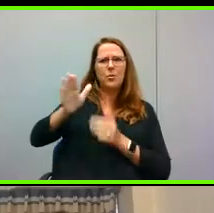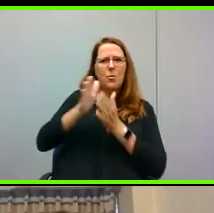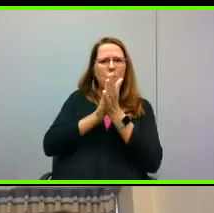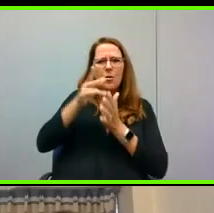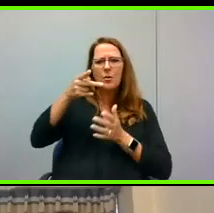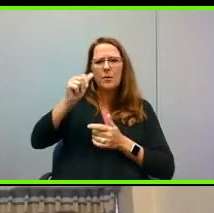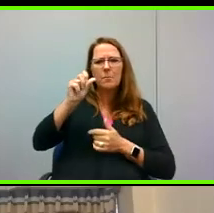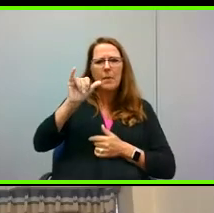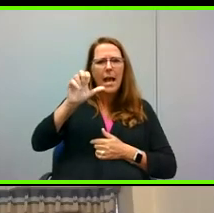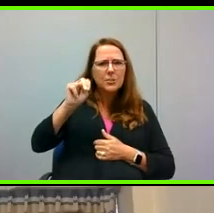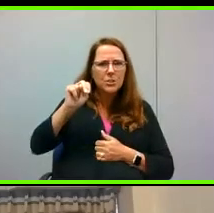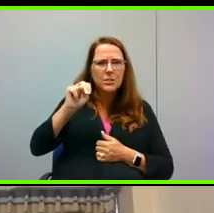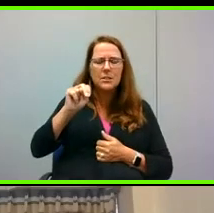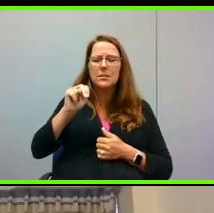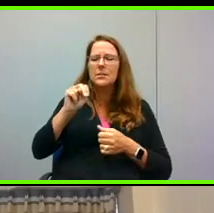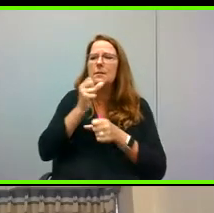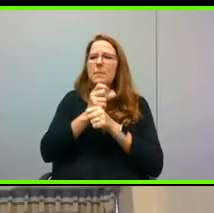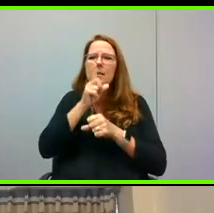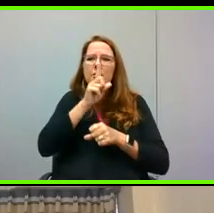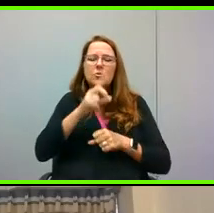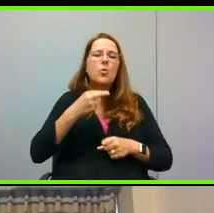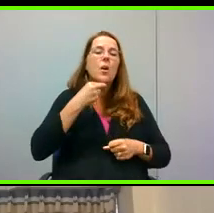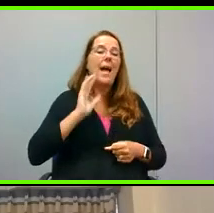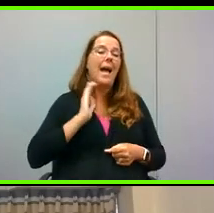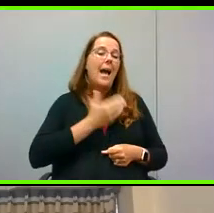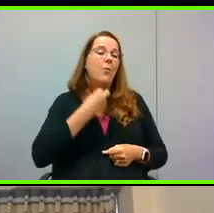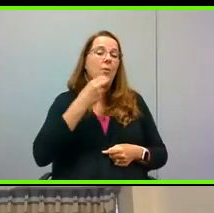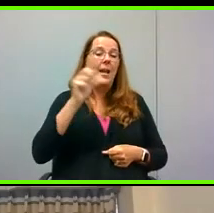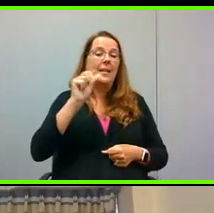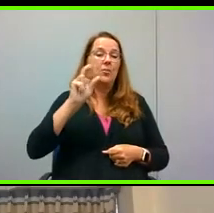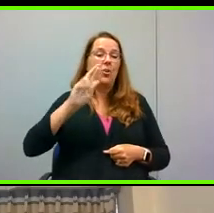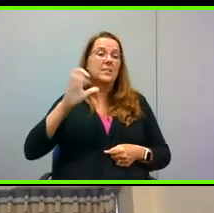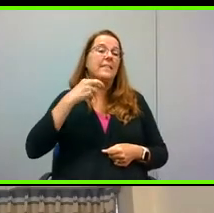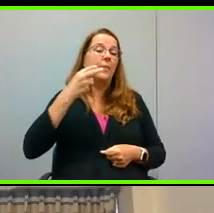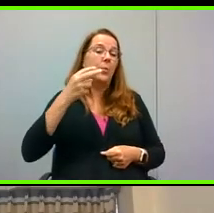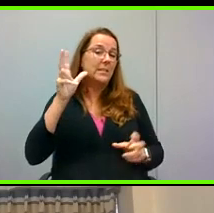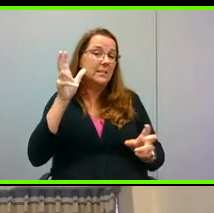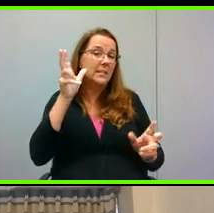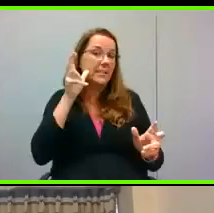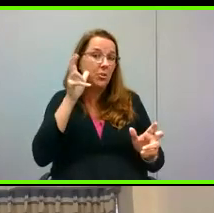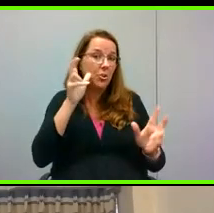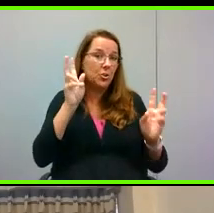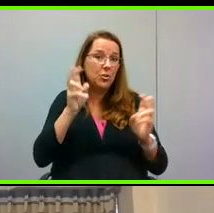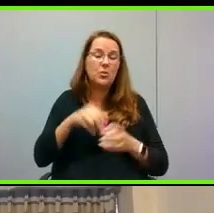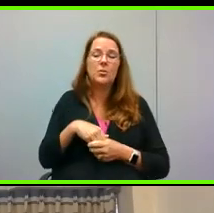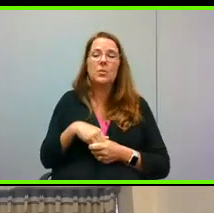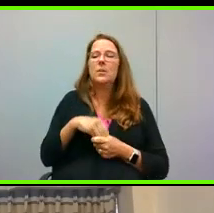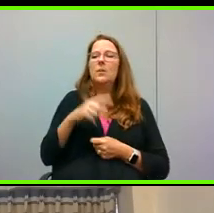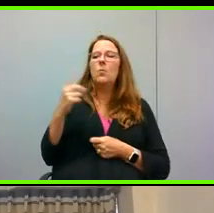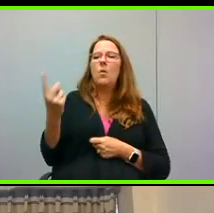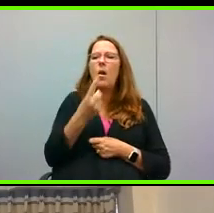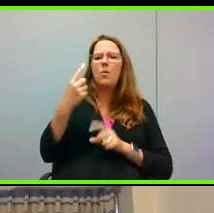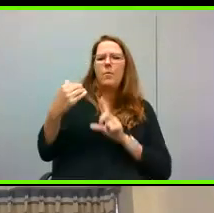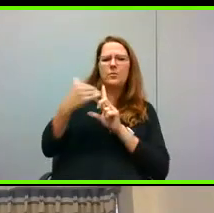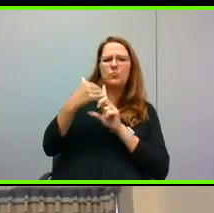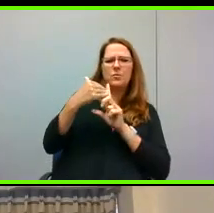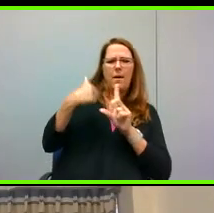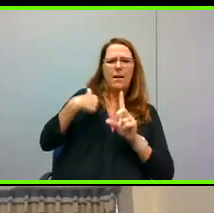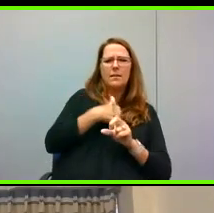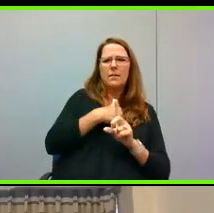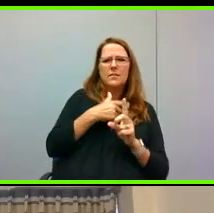making sure that the voice of the SRC is heard, and always reminding us of what it's all